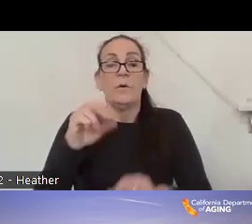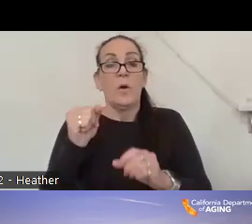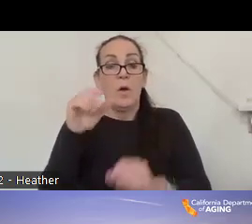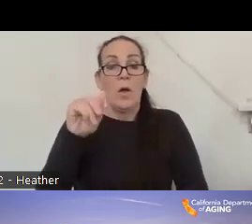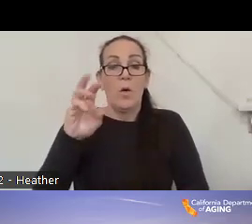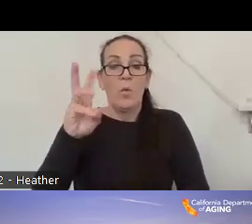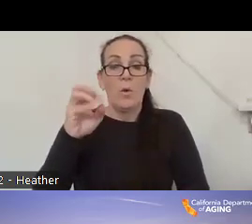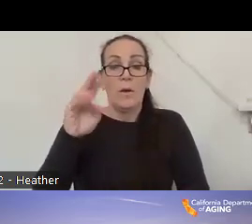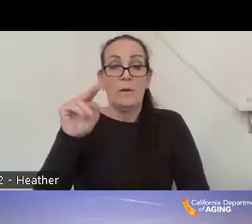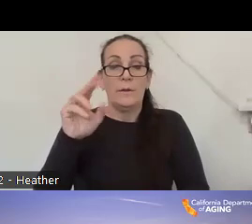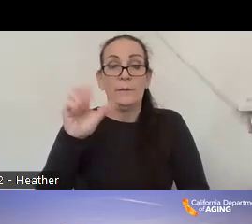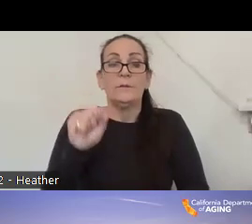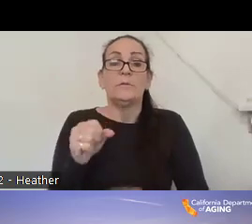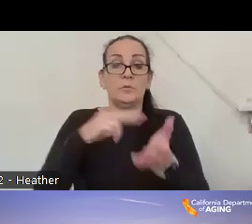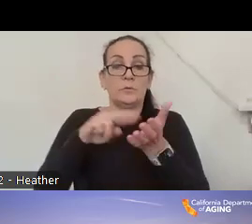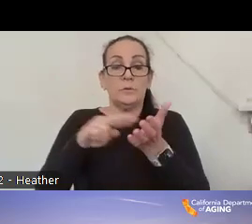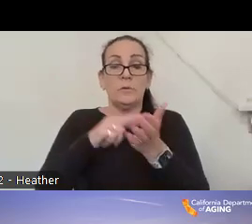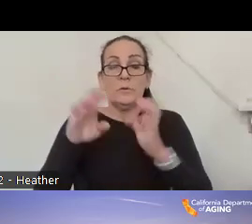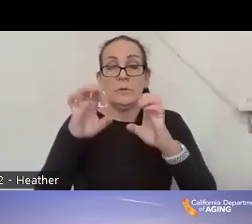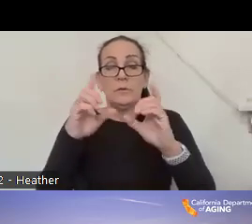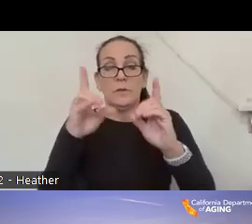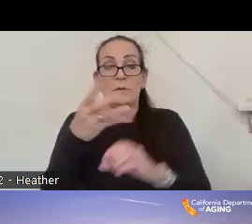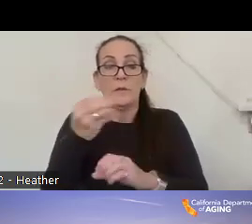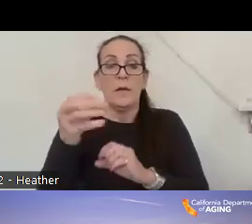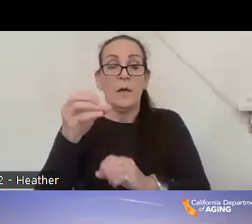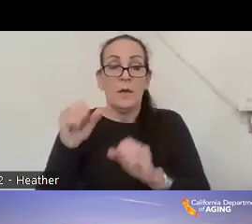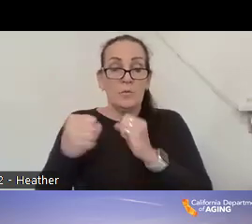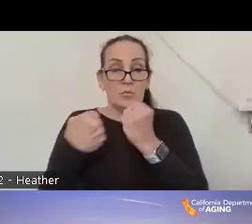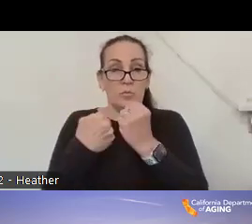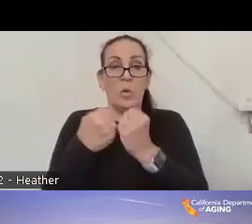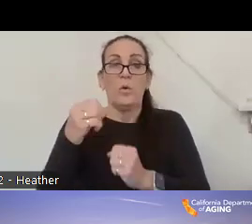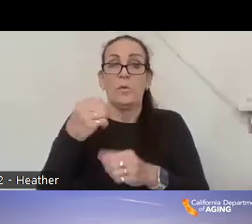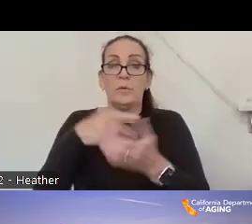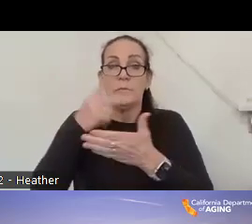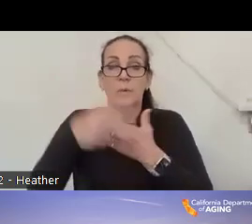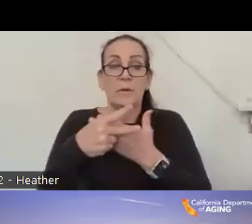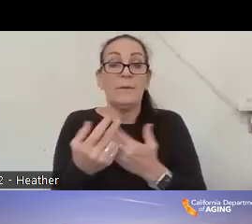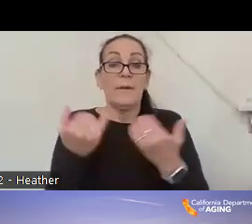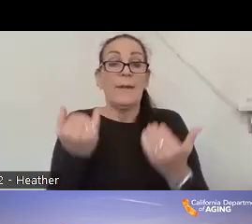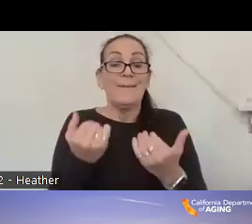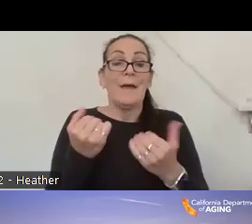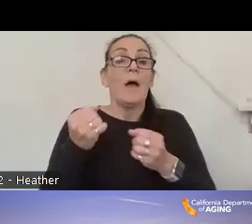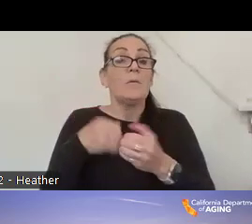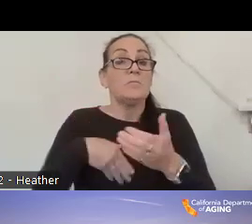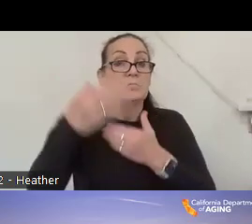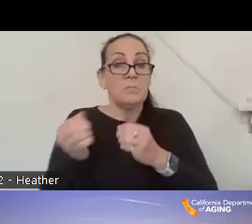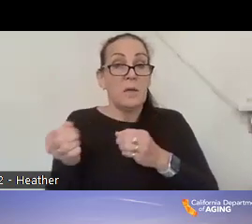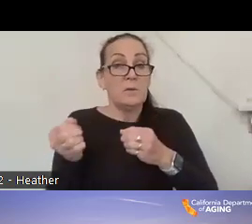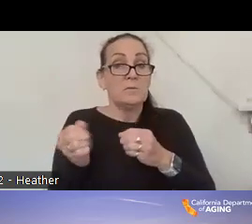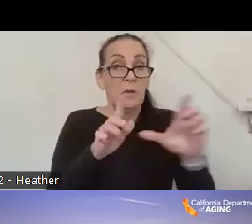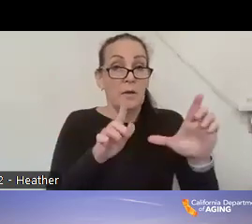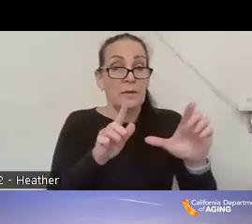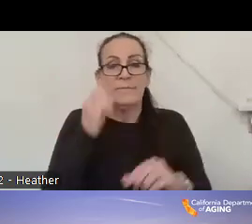slide, please. Thank you. So a little background on this project. So it did come from CalGrows, which